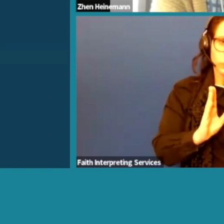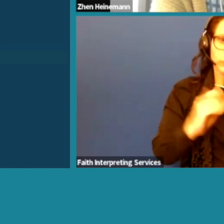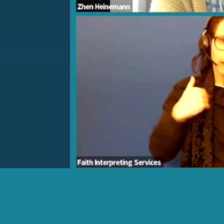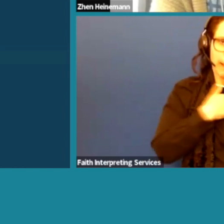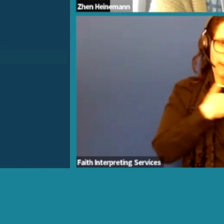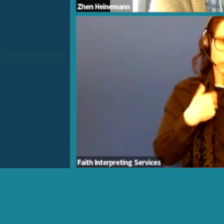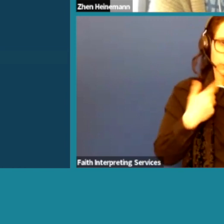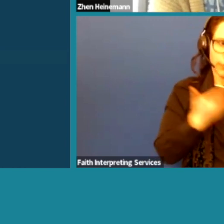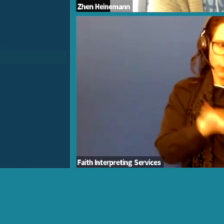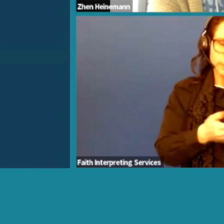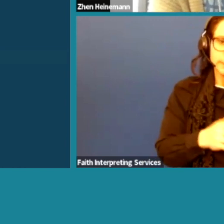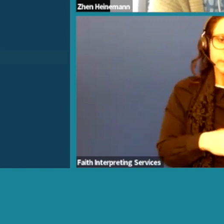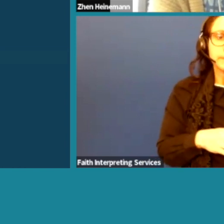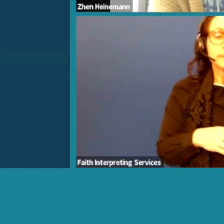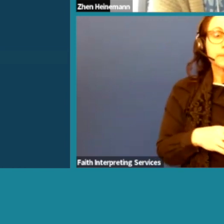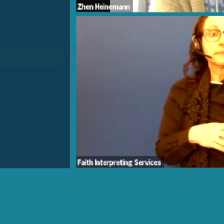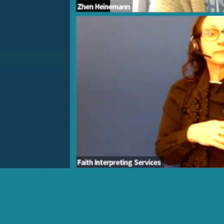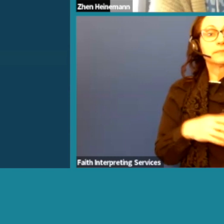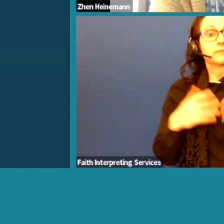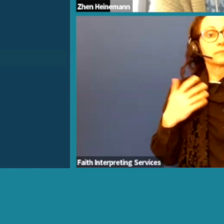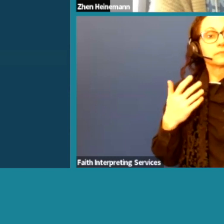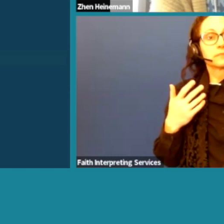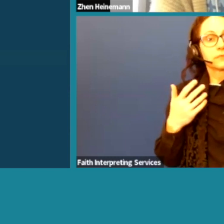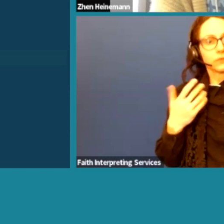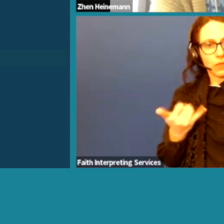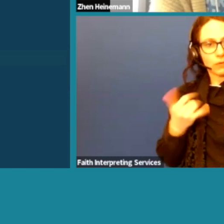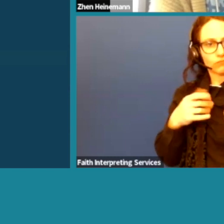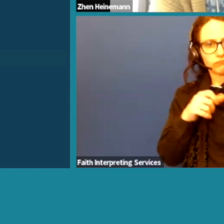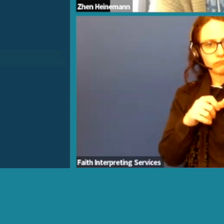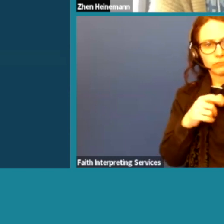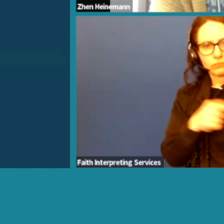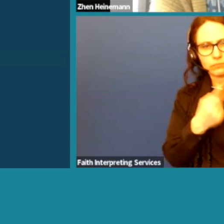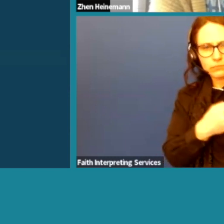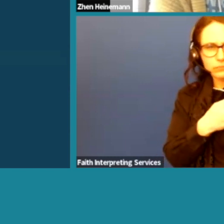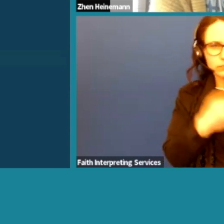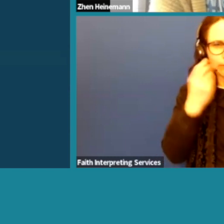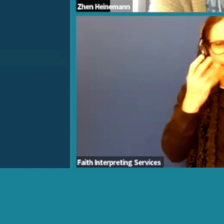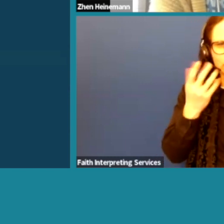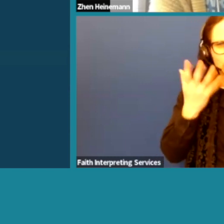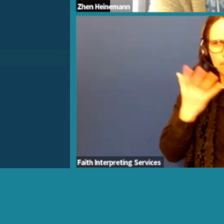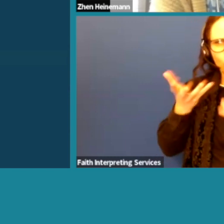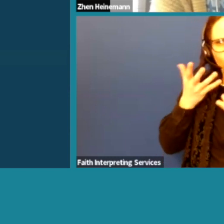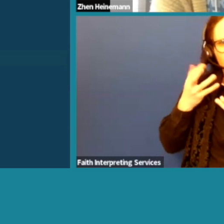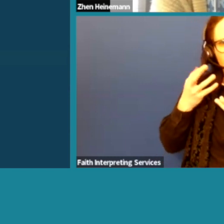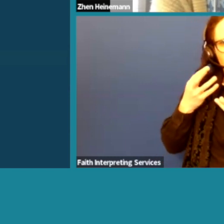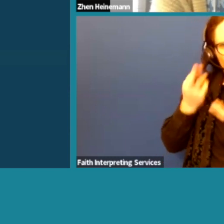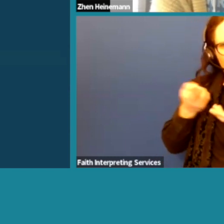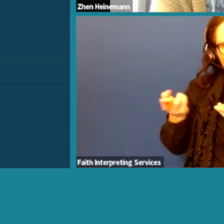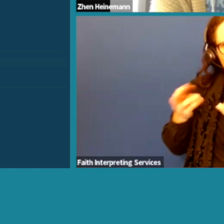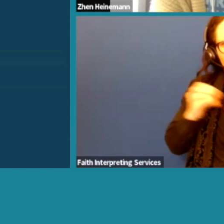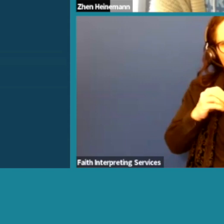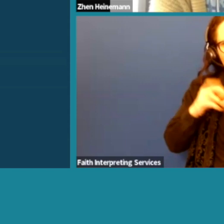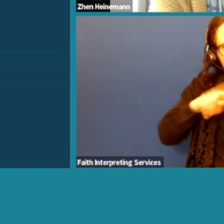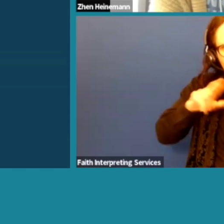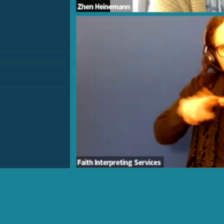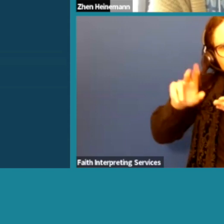And as we continue to go through this information, you might be looking for resources, and we will have a bunch of resources available to